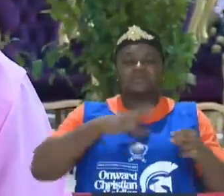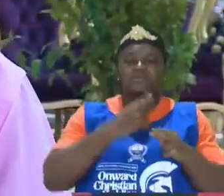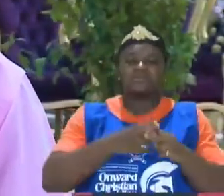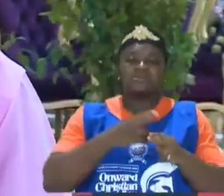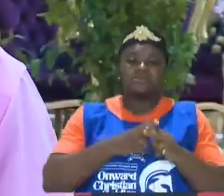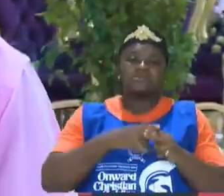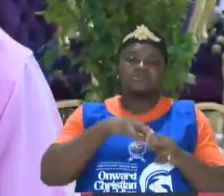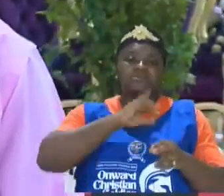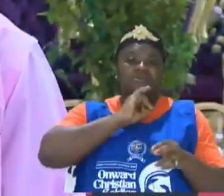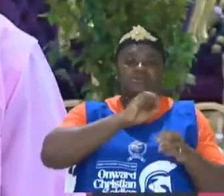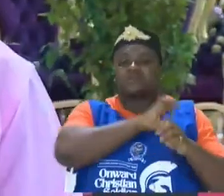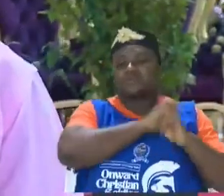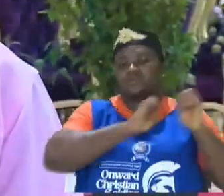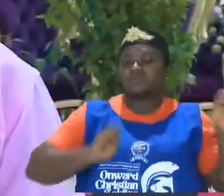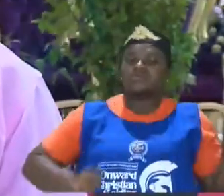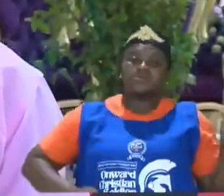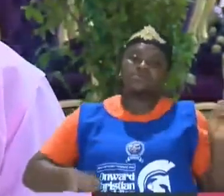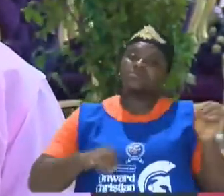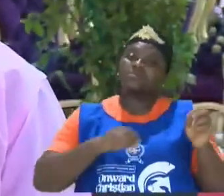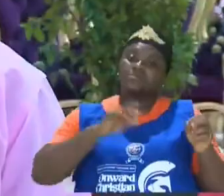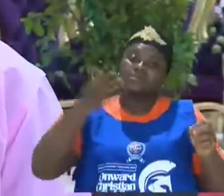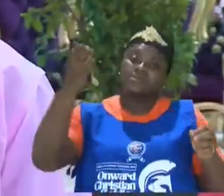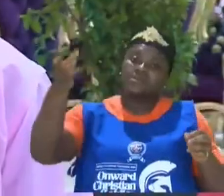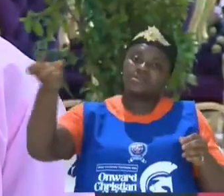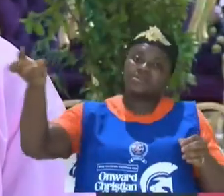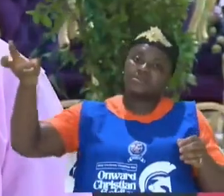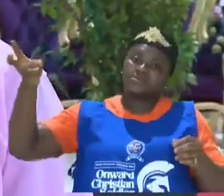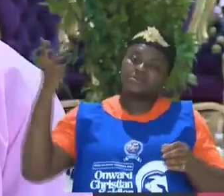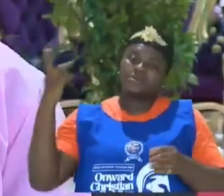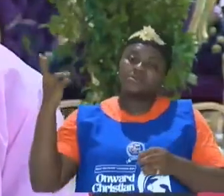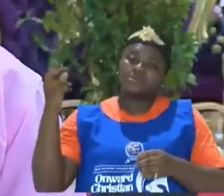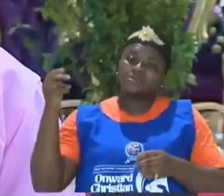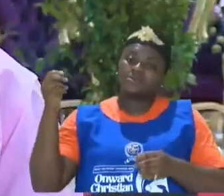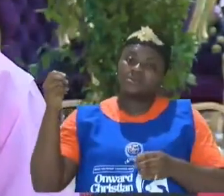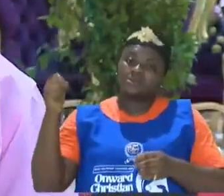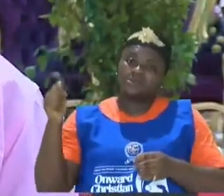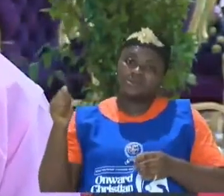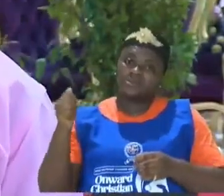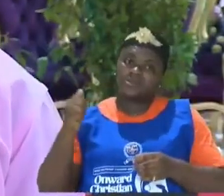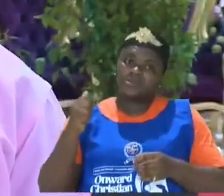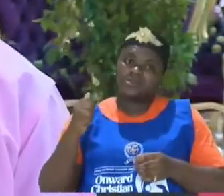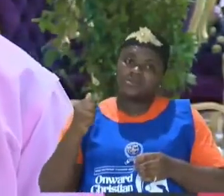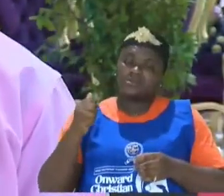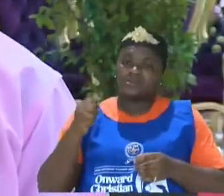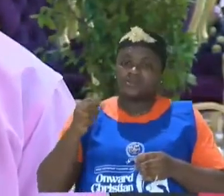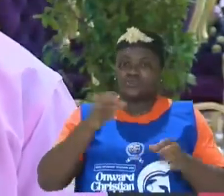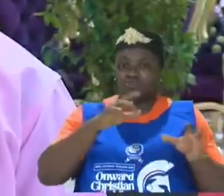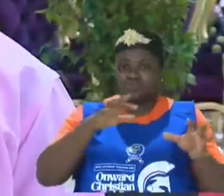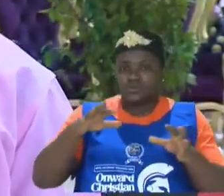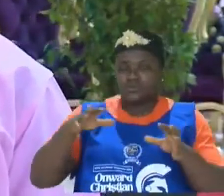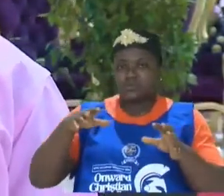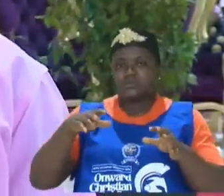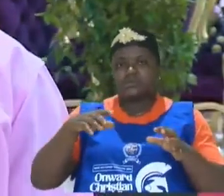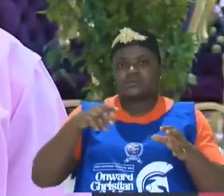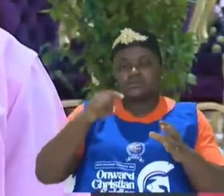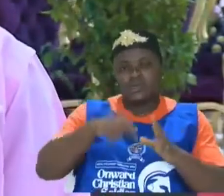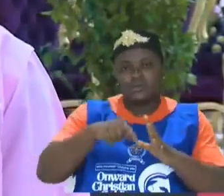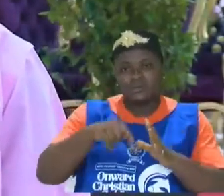Emmanuel. There was a stream down our street. Like